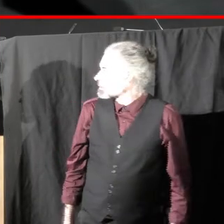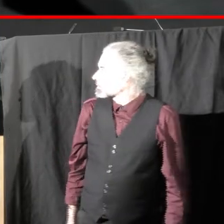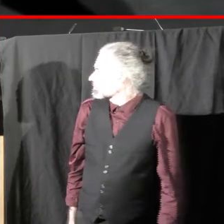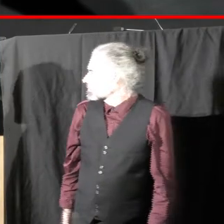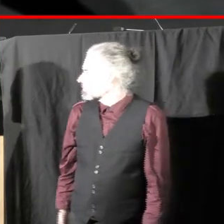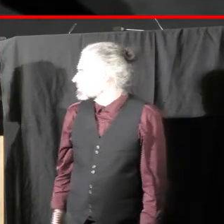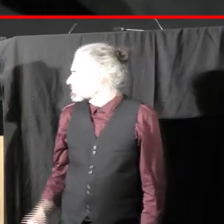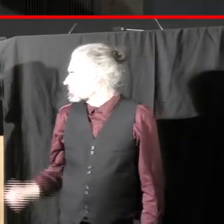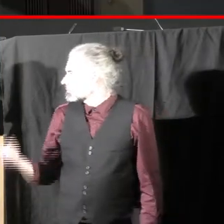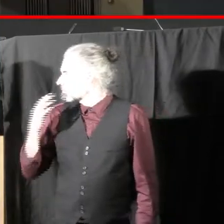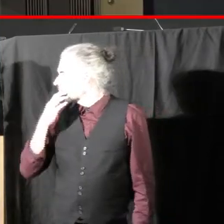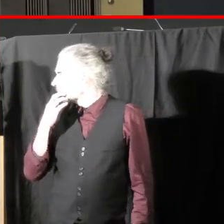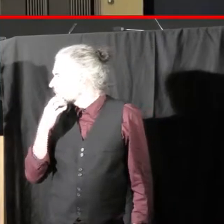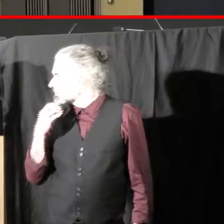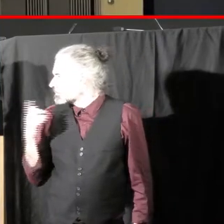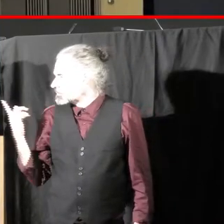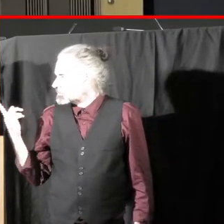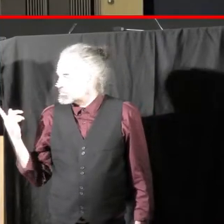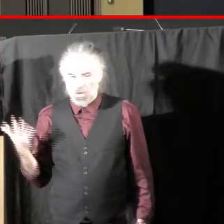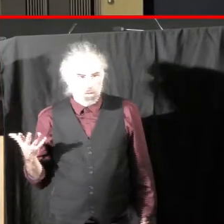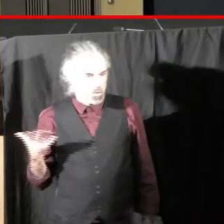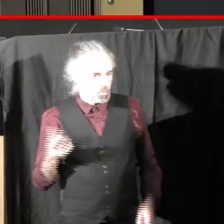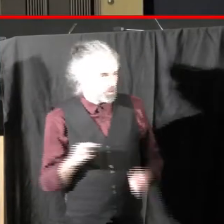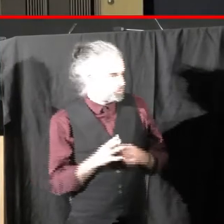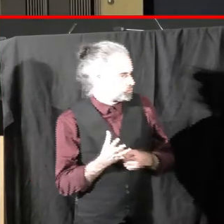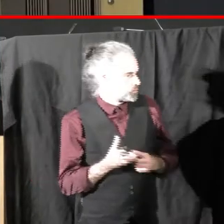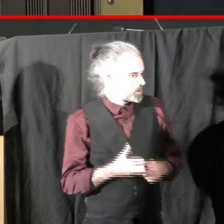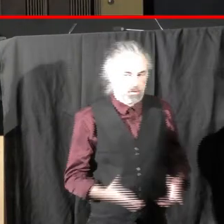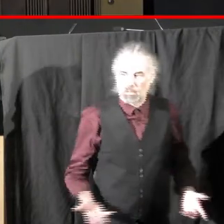factory, Professor. Where's Bruce? He was here.